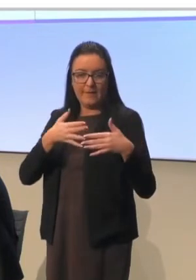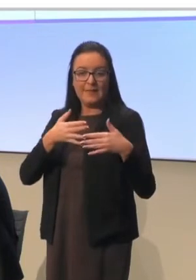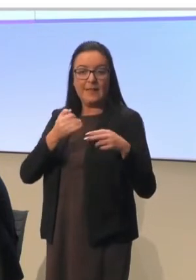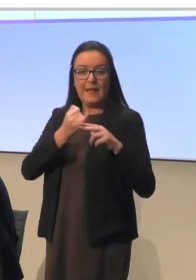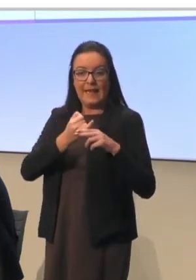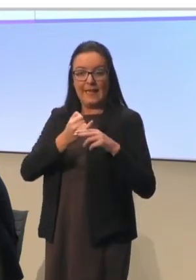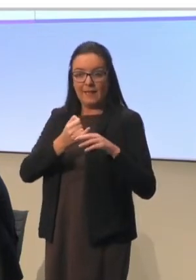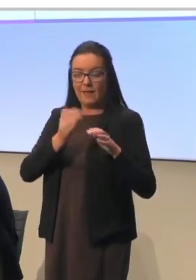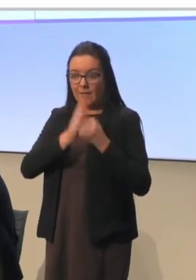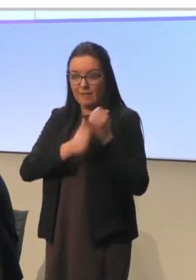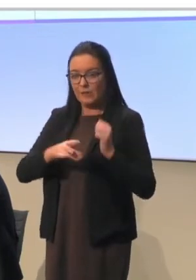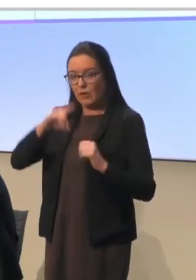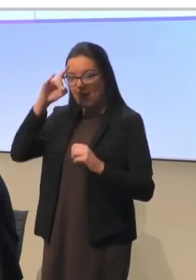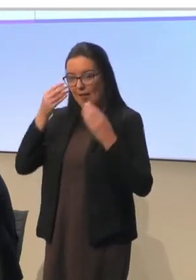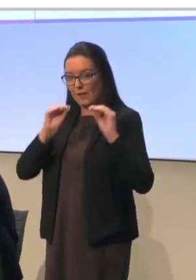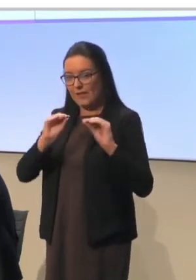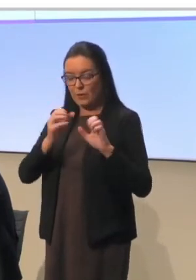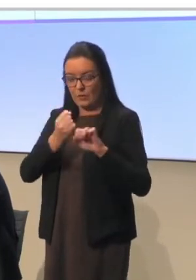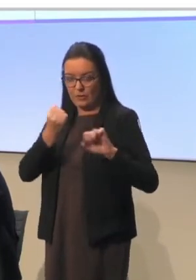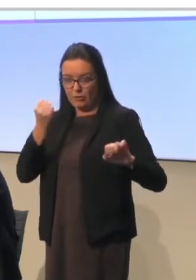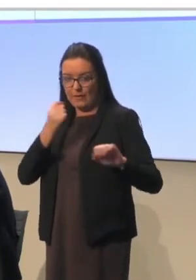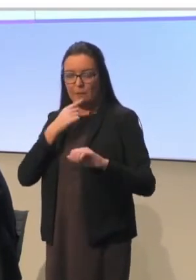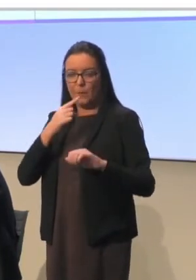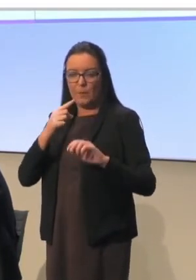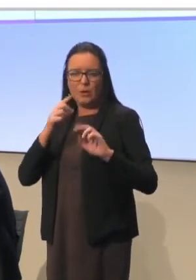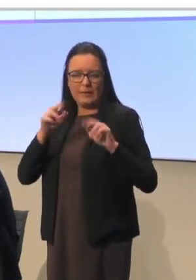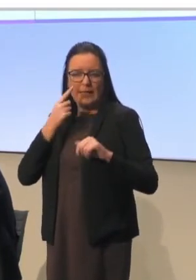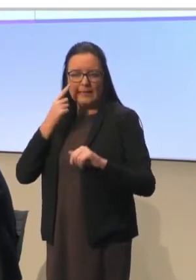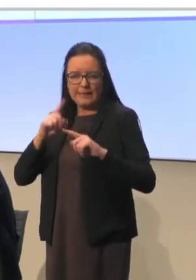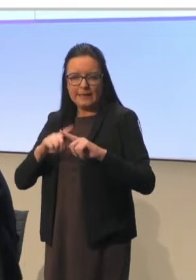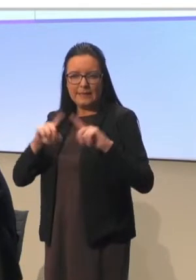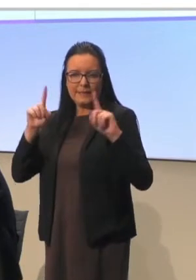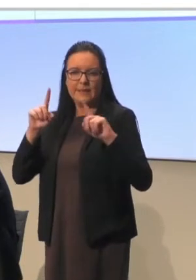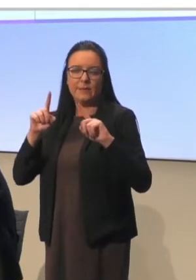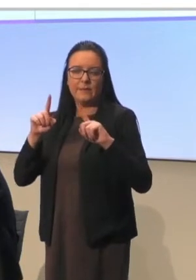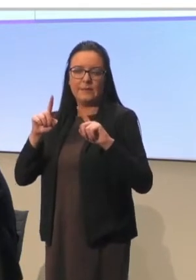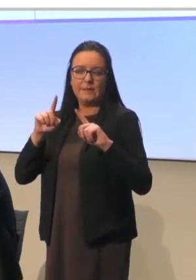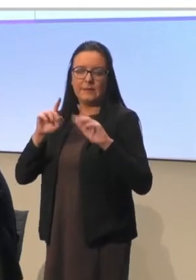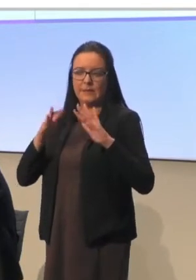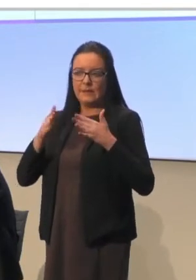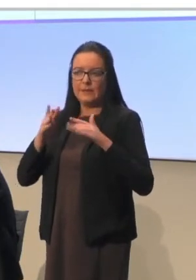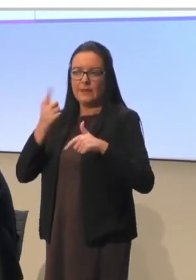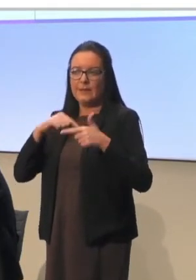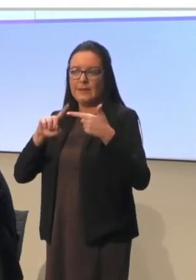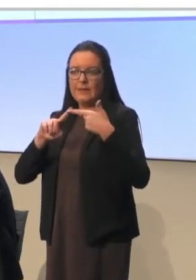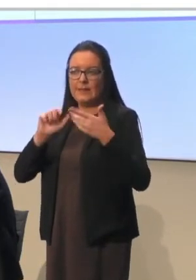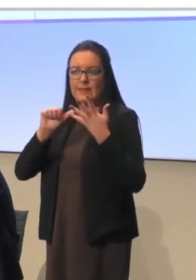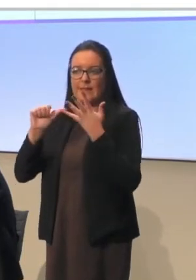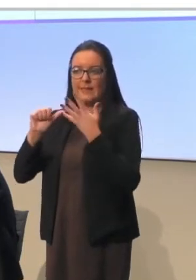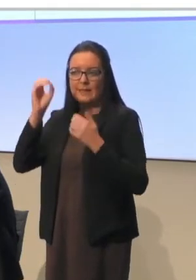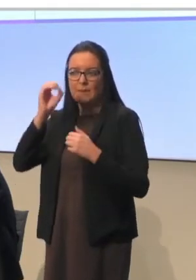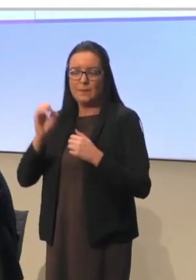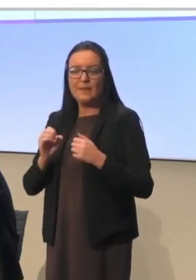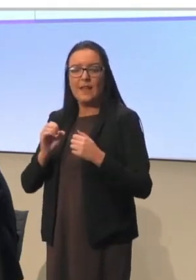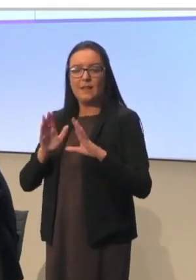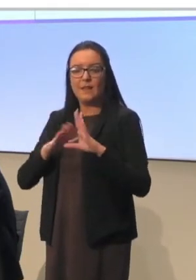degree, but we see very wide differences by type of SEN or disability. So 66% of young people without a special